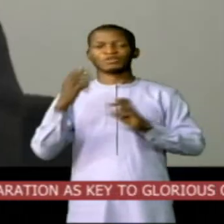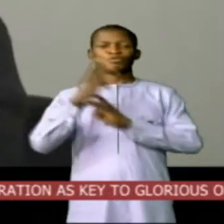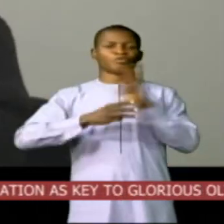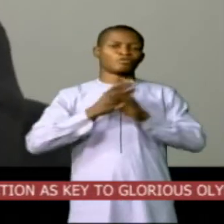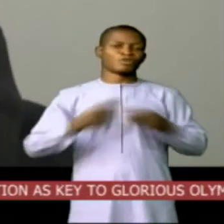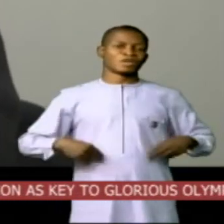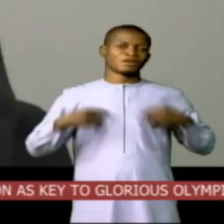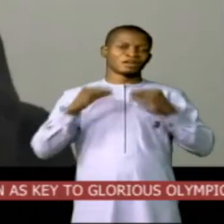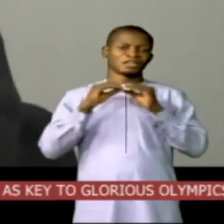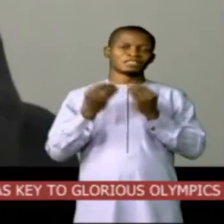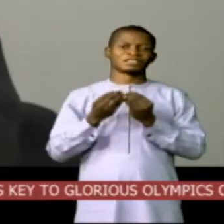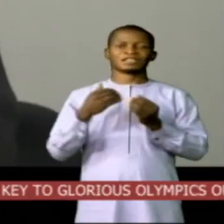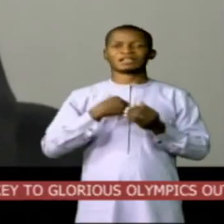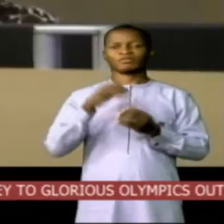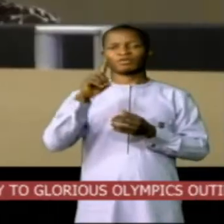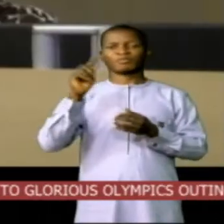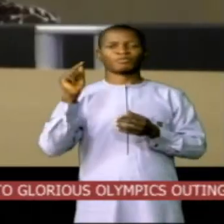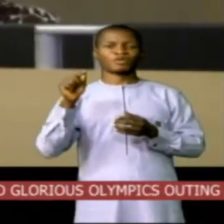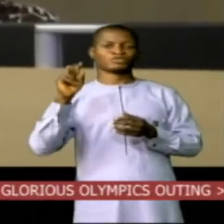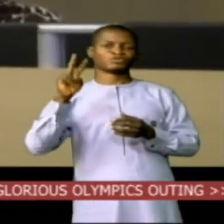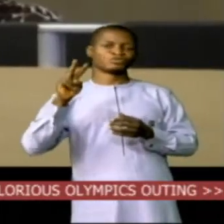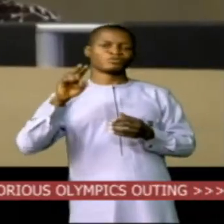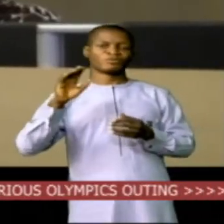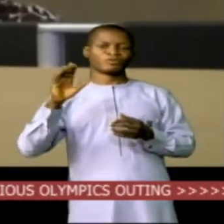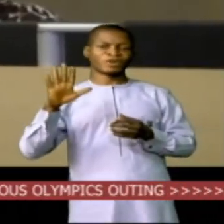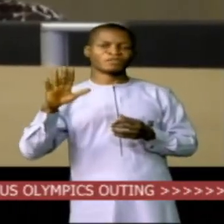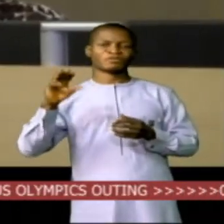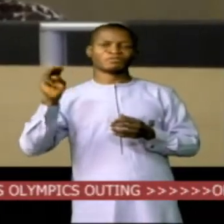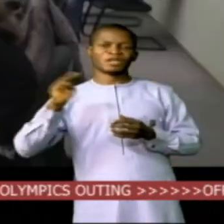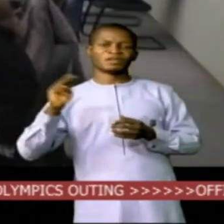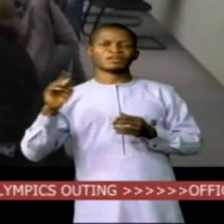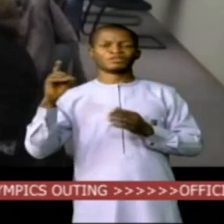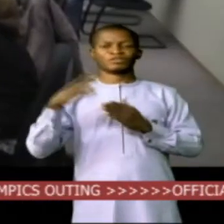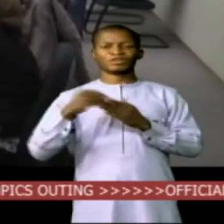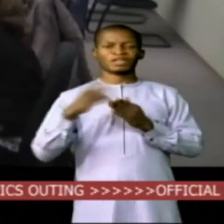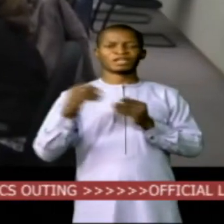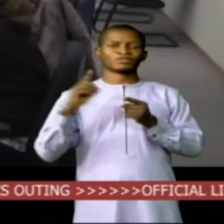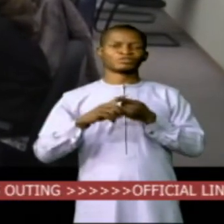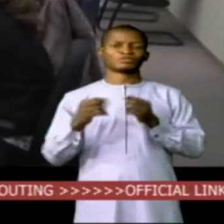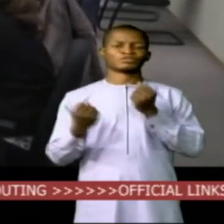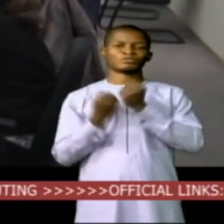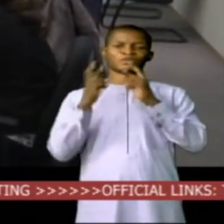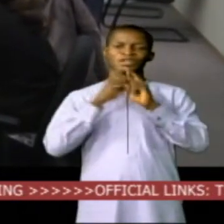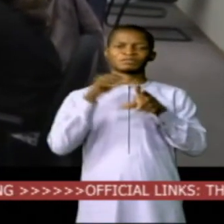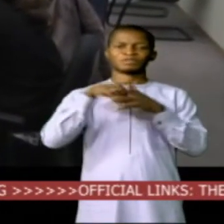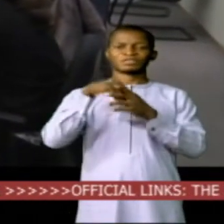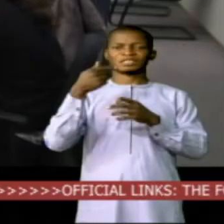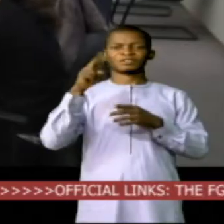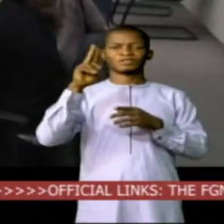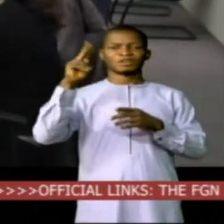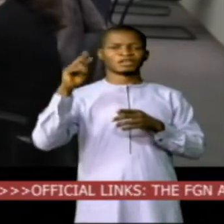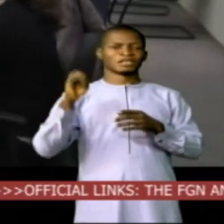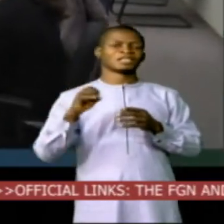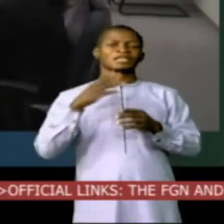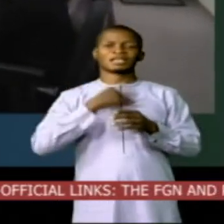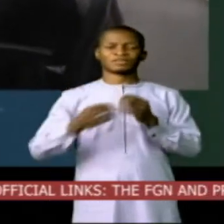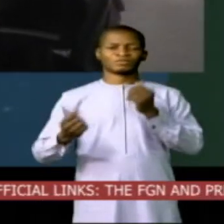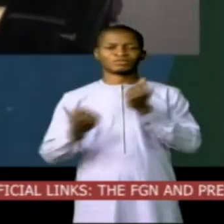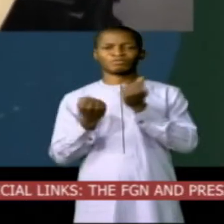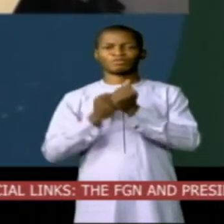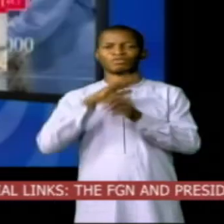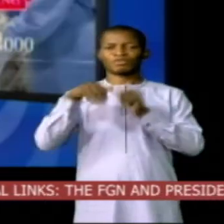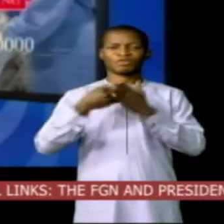disbursed $1.25 million to support the response in Guinea and to reinforce Ebola readiness in